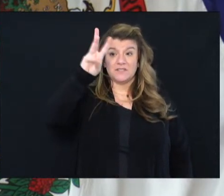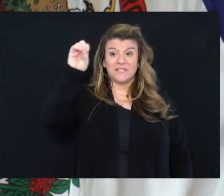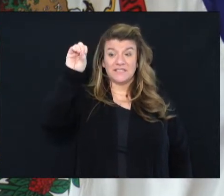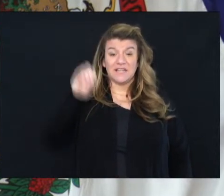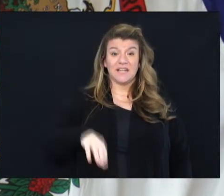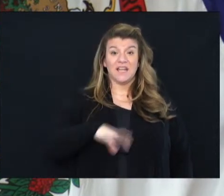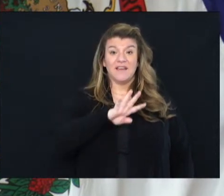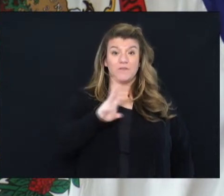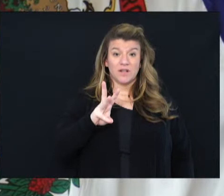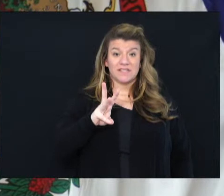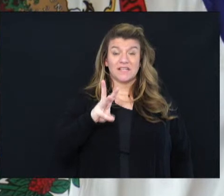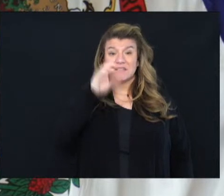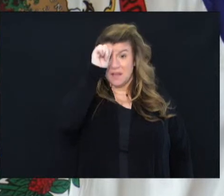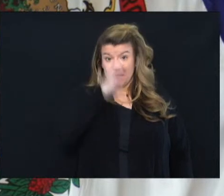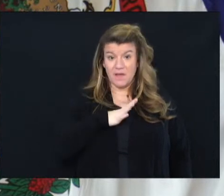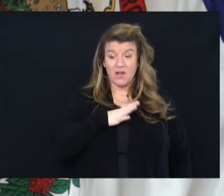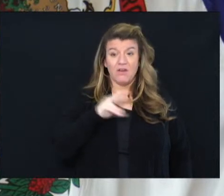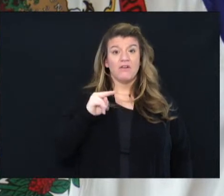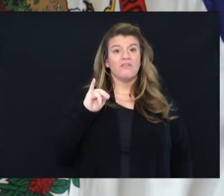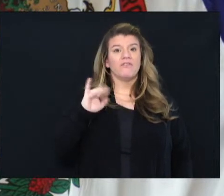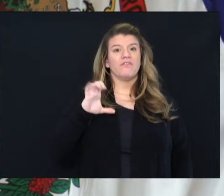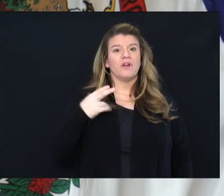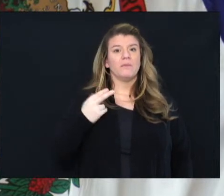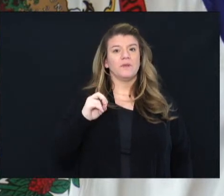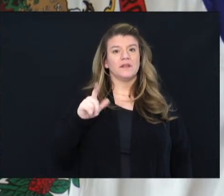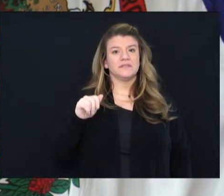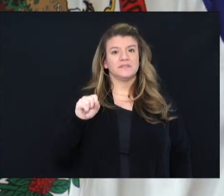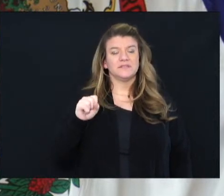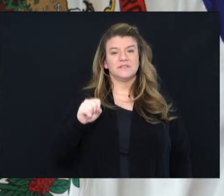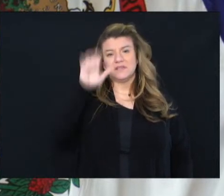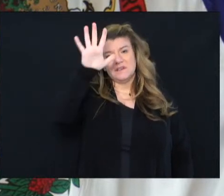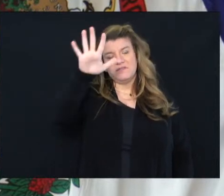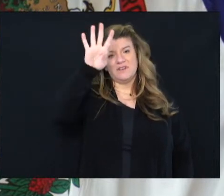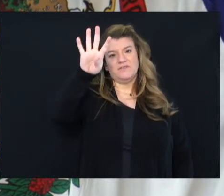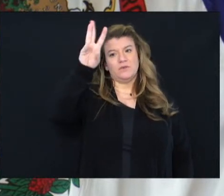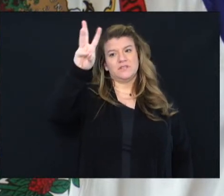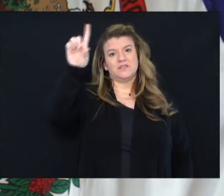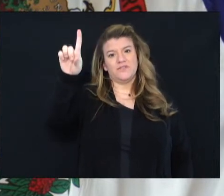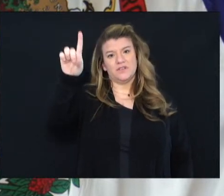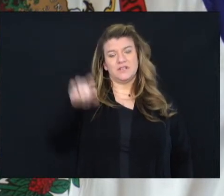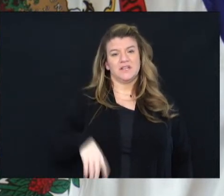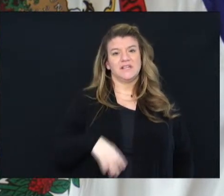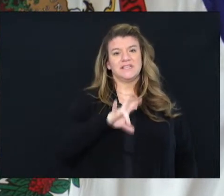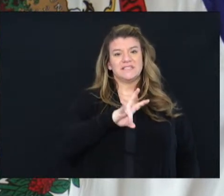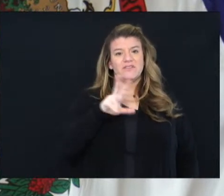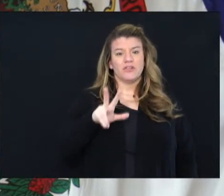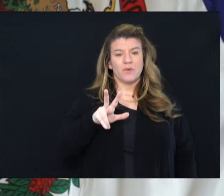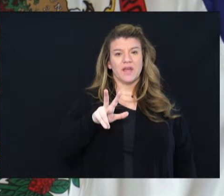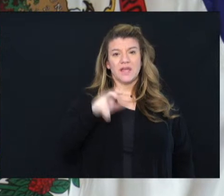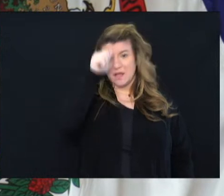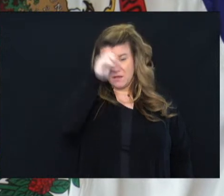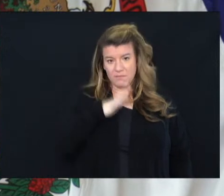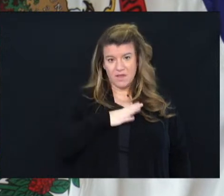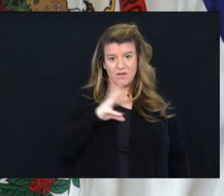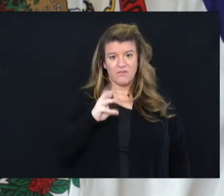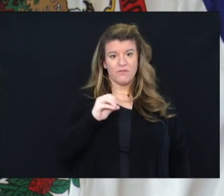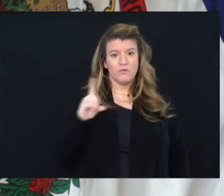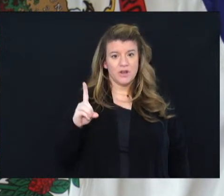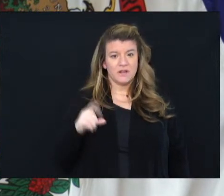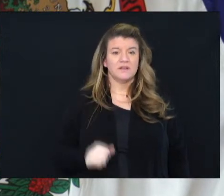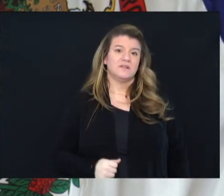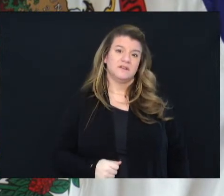is a 46-year-old male from Nicholas County. The 5,461st death is a 73-year-old male from Wood